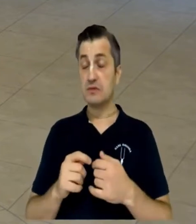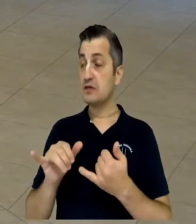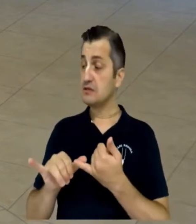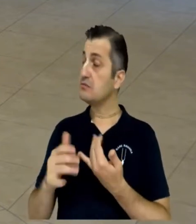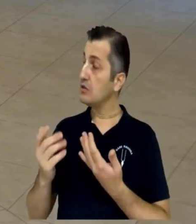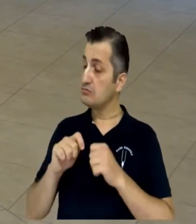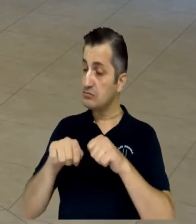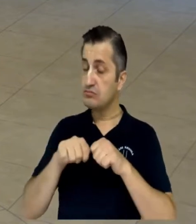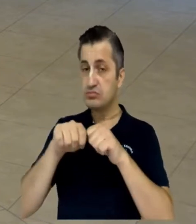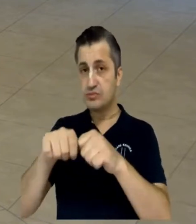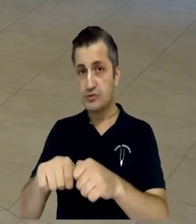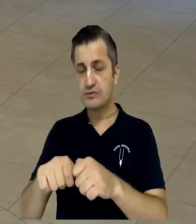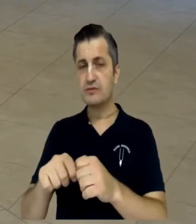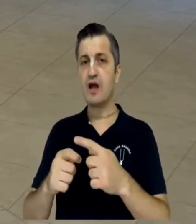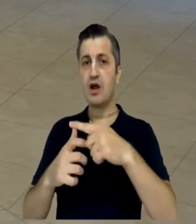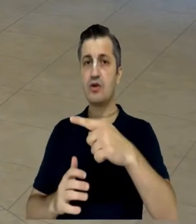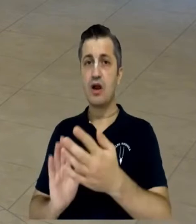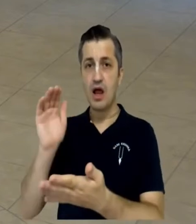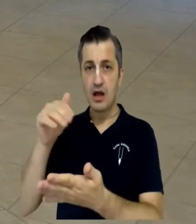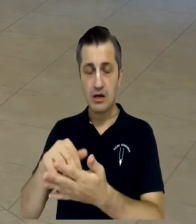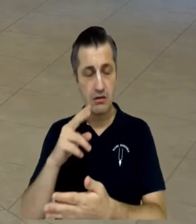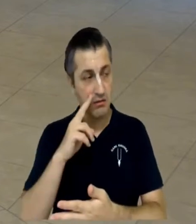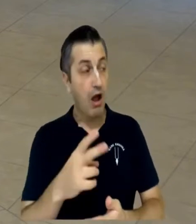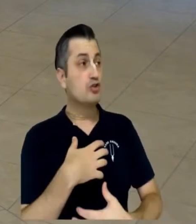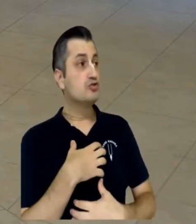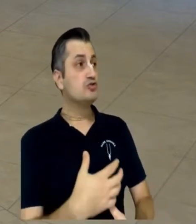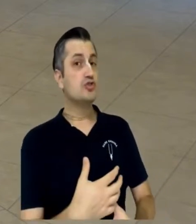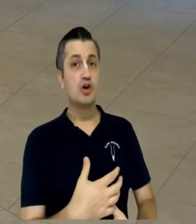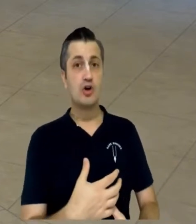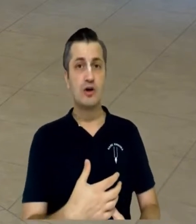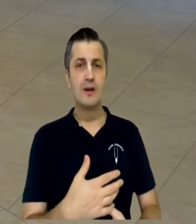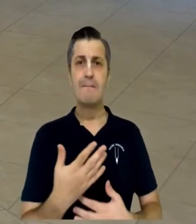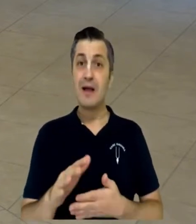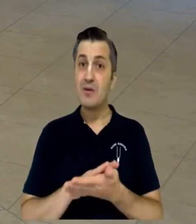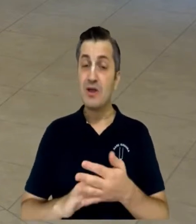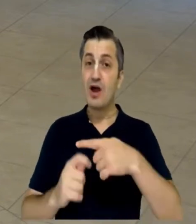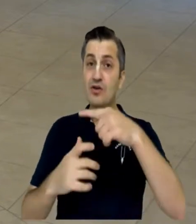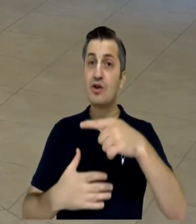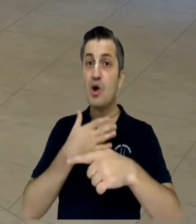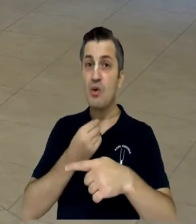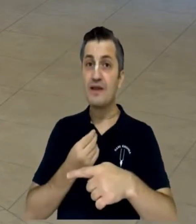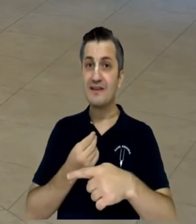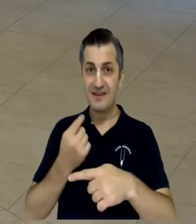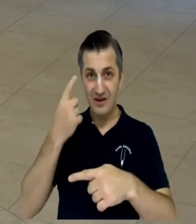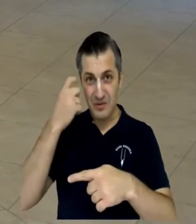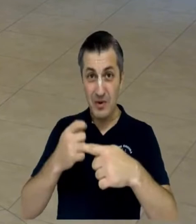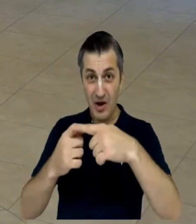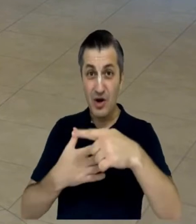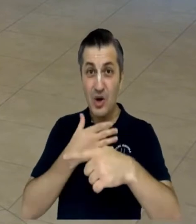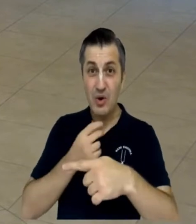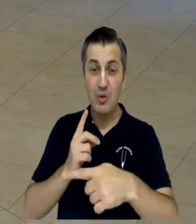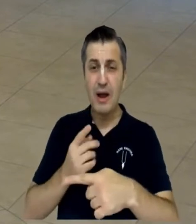still saying, Krishna, Krishna, Krishna, drive me. But that's where the mistake, I think, comes in the most.